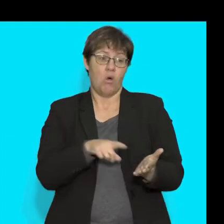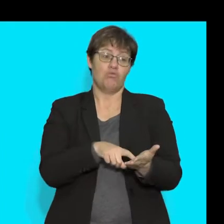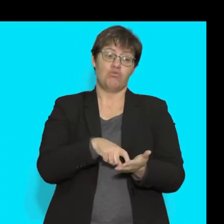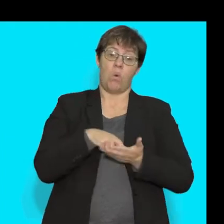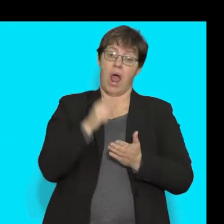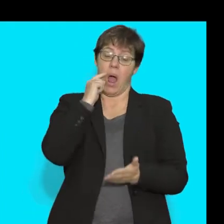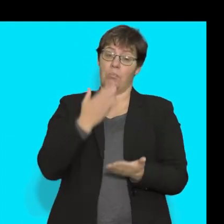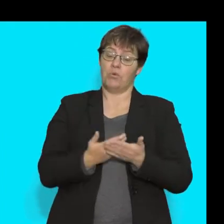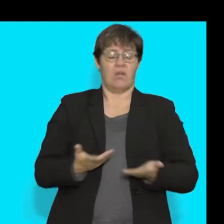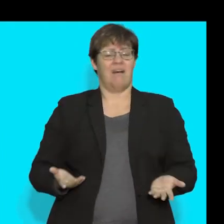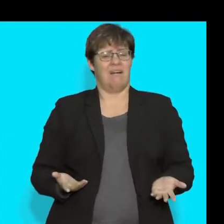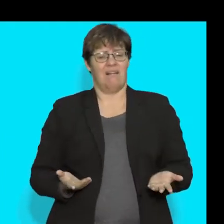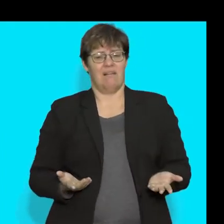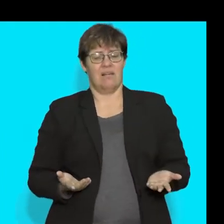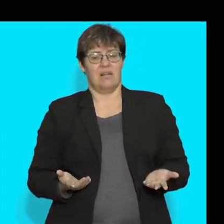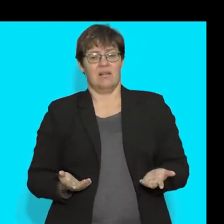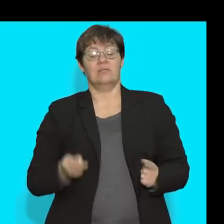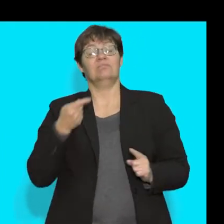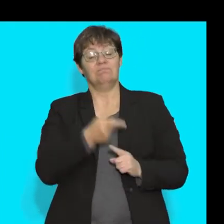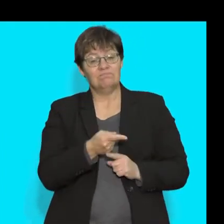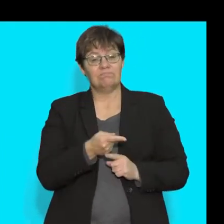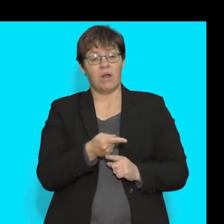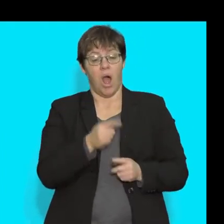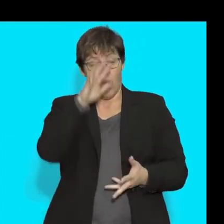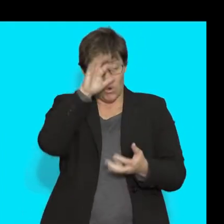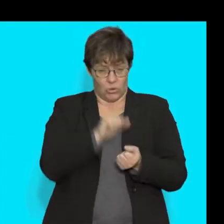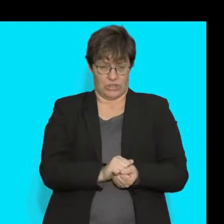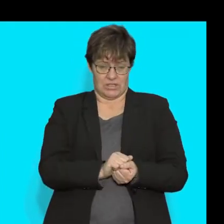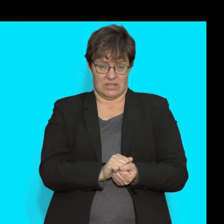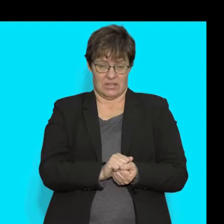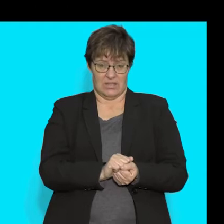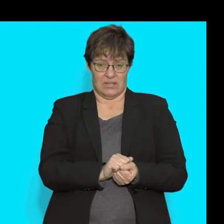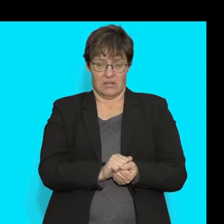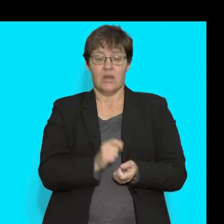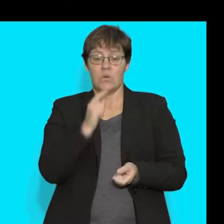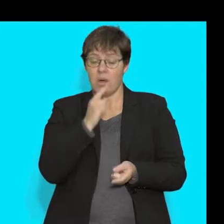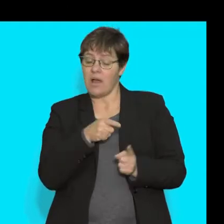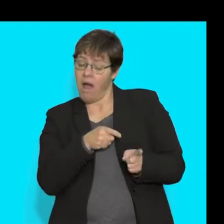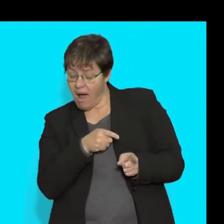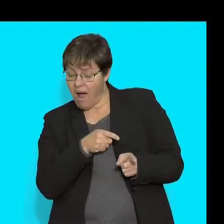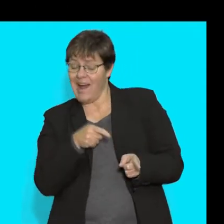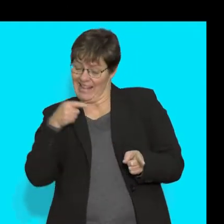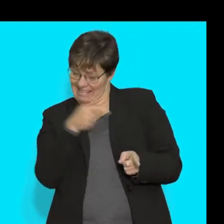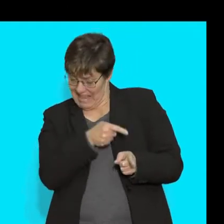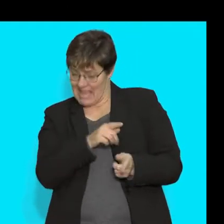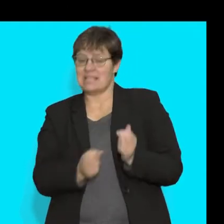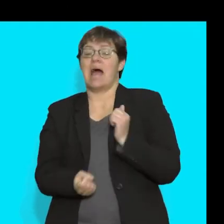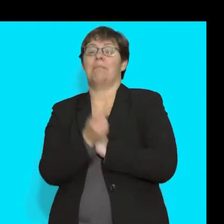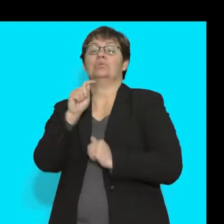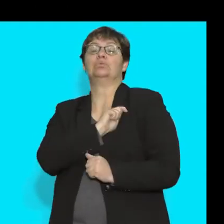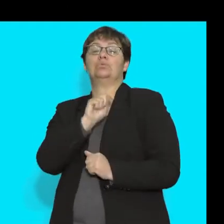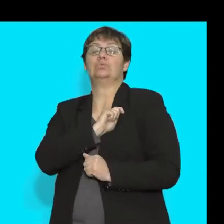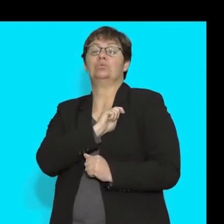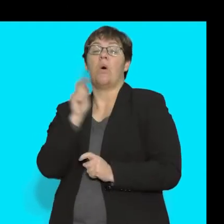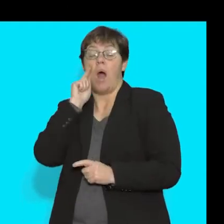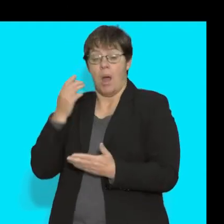are required to prove. No, this is the conclusion you are going to draw